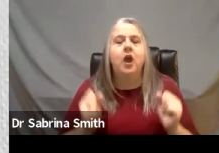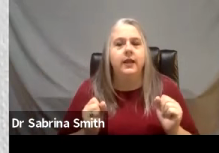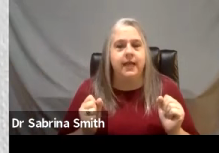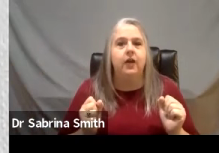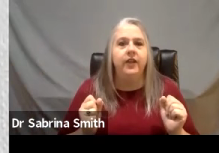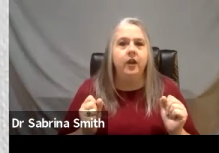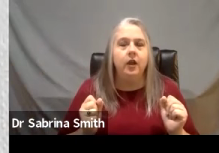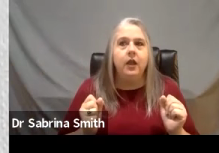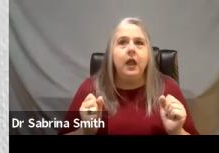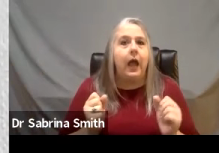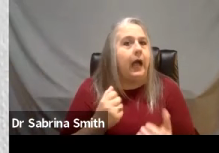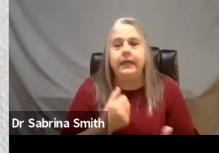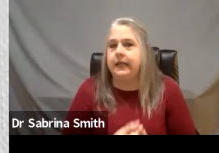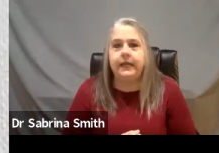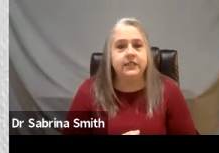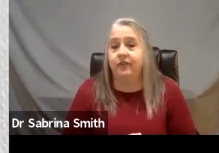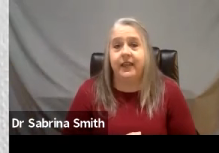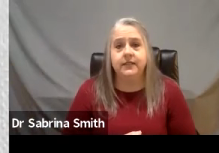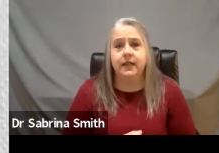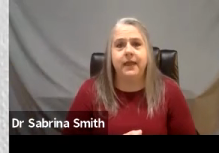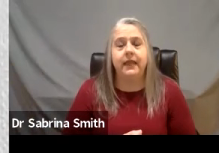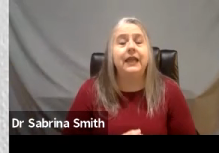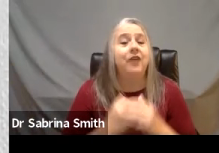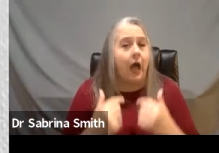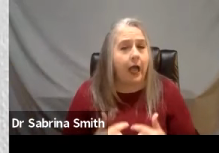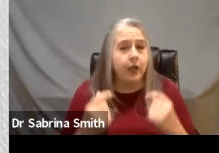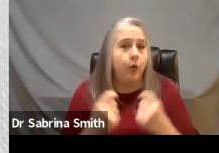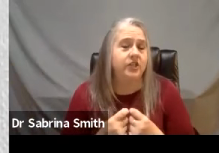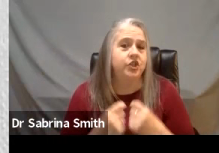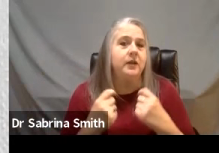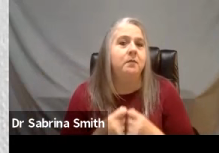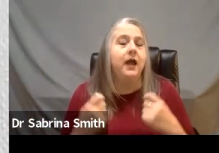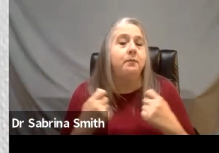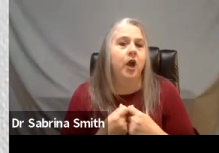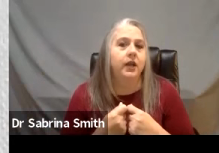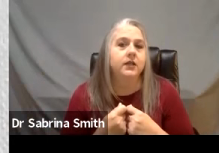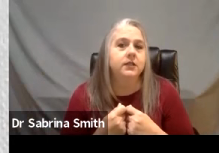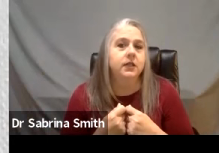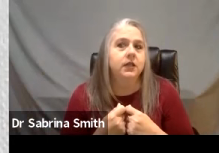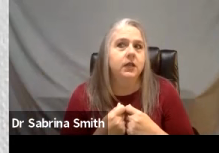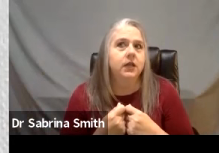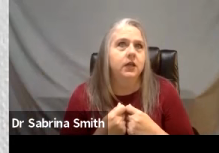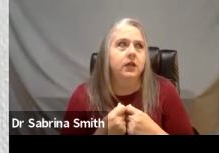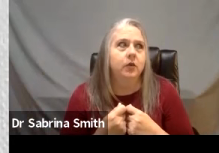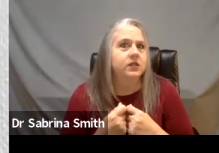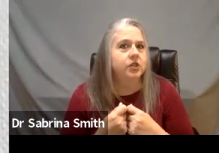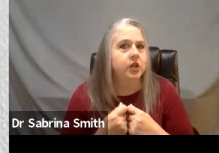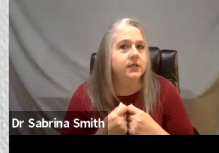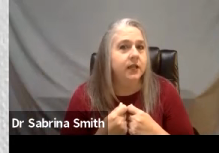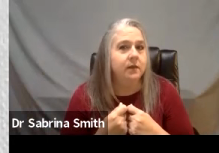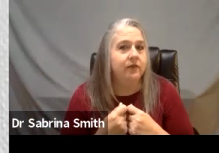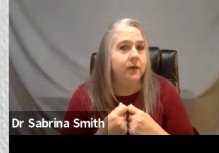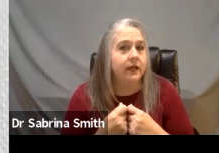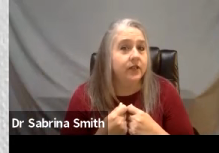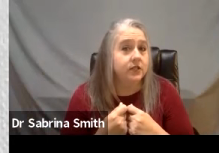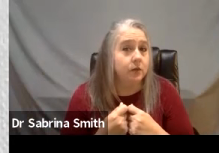this product out there, I need to fake it till I make it. If I question my product, where's the trust